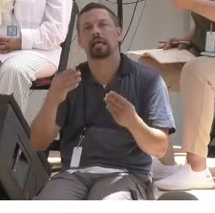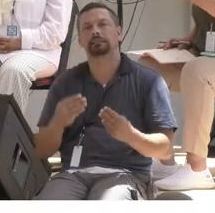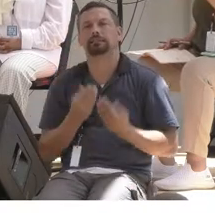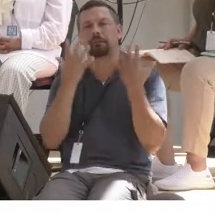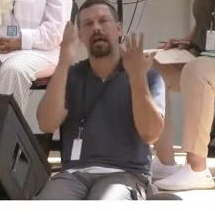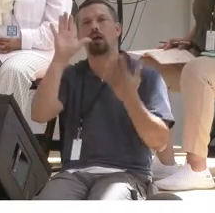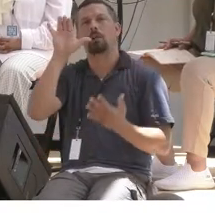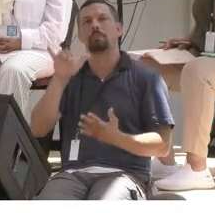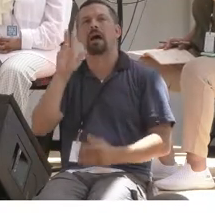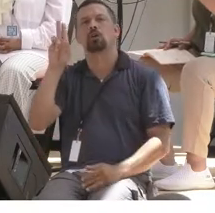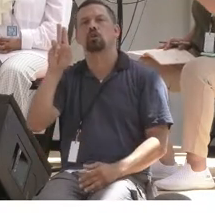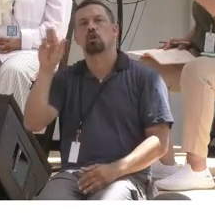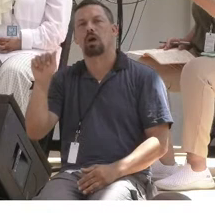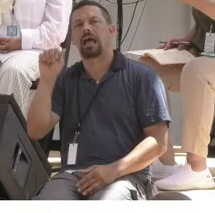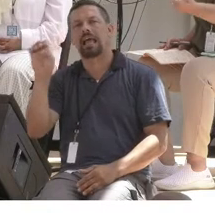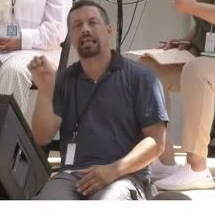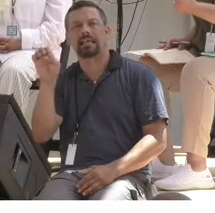UAE,